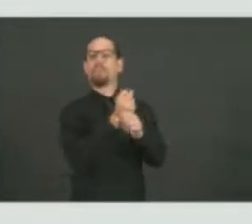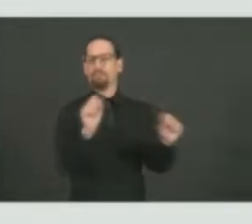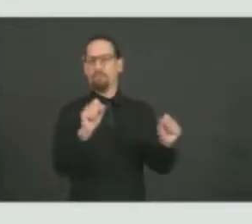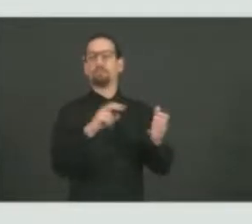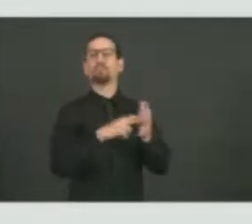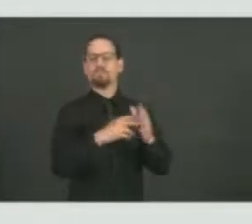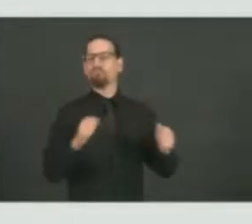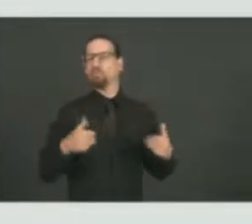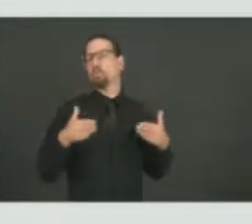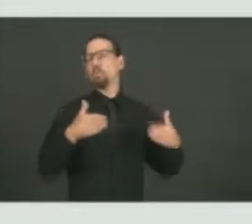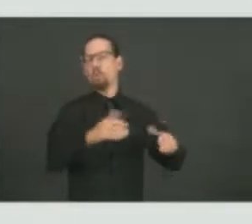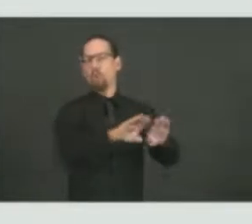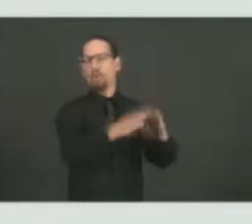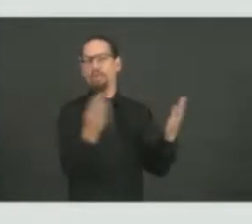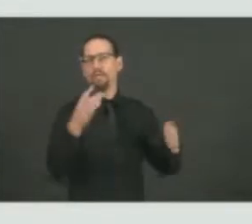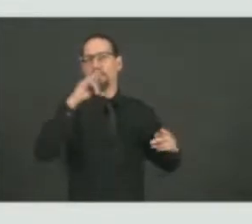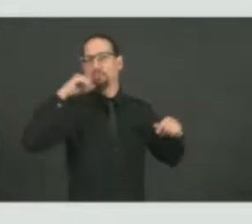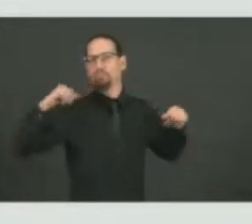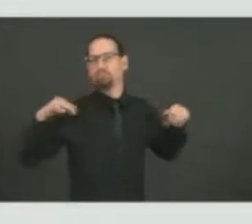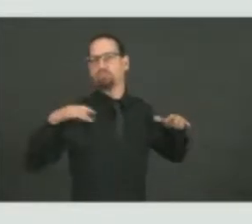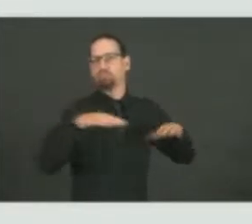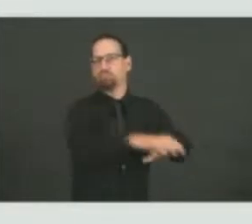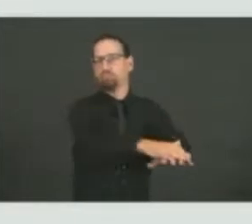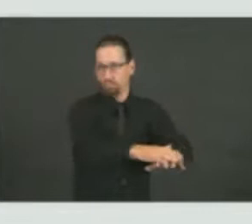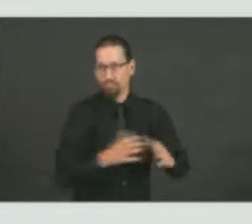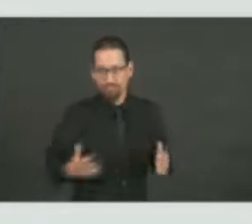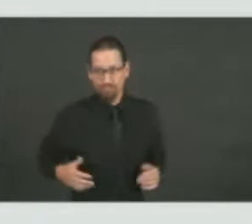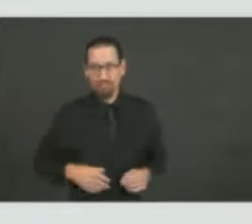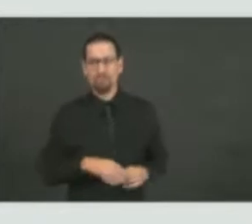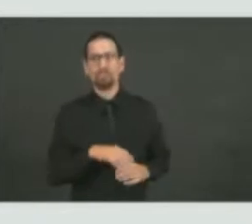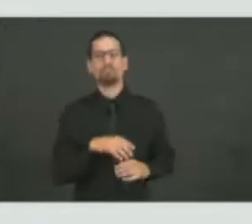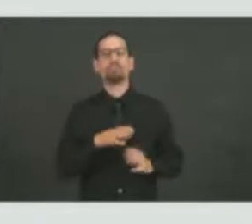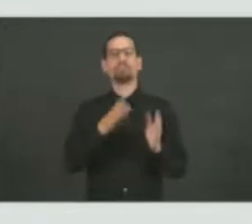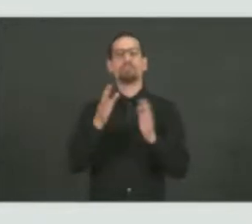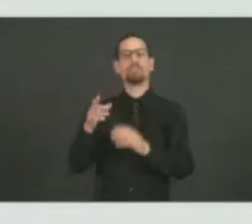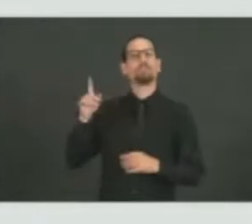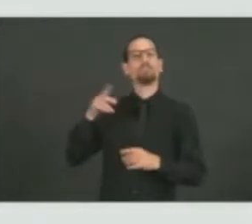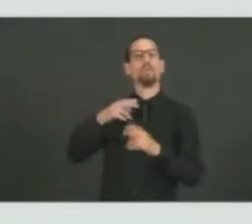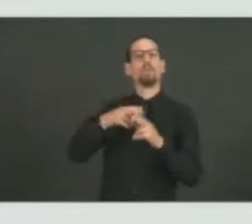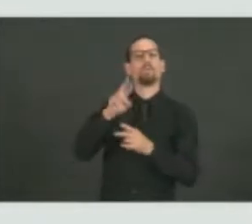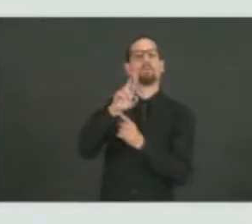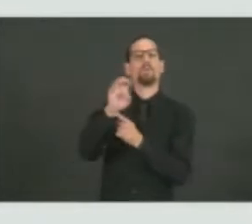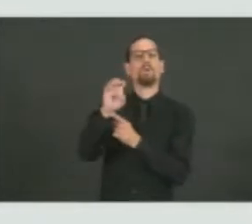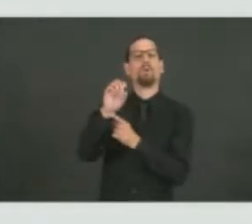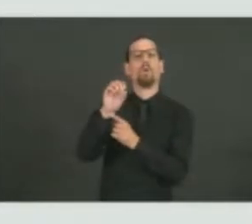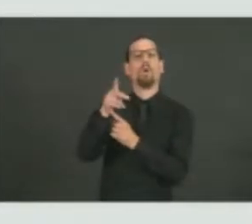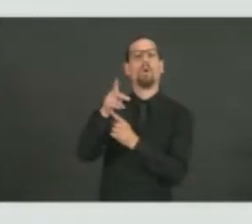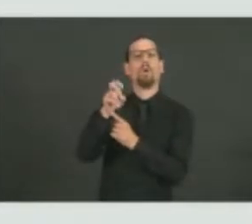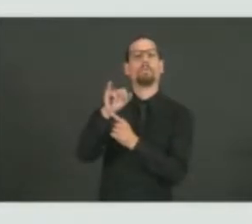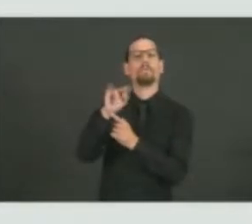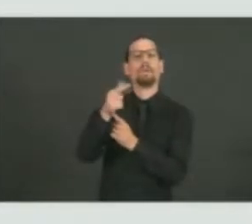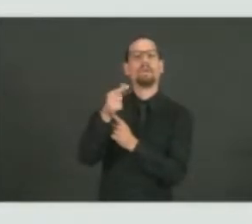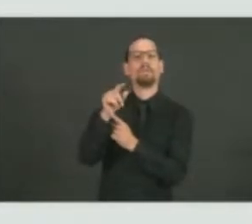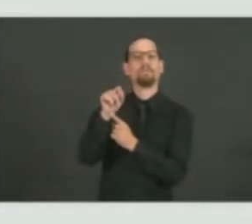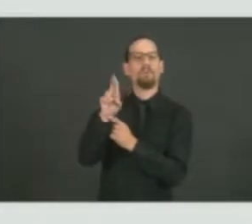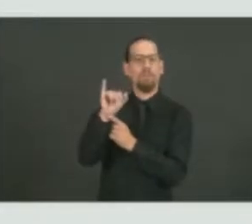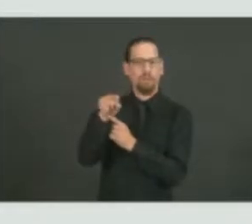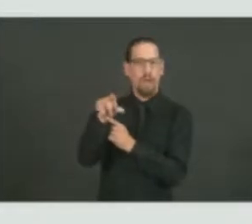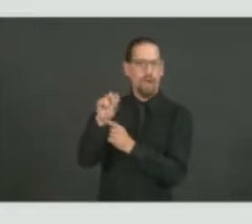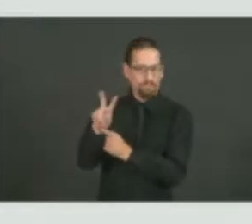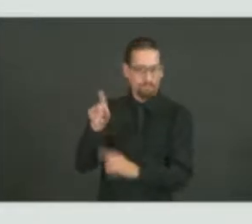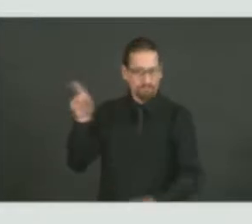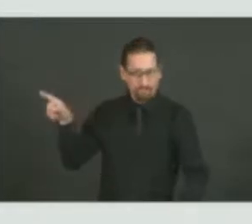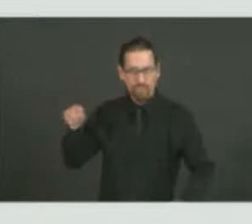website, there's a 34-page guidance document outlining the specific parameters for each of the